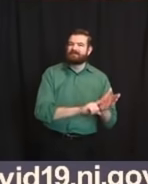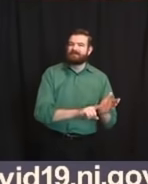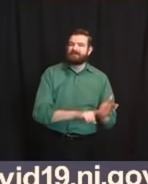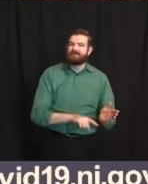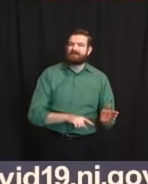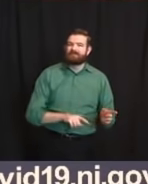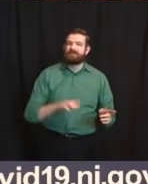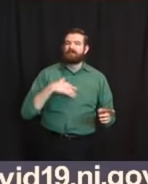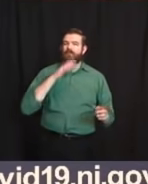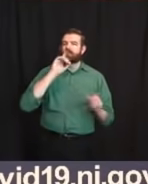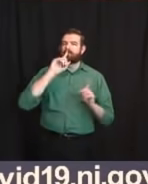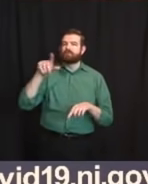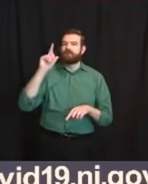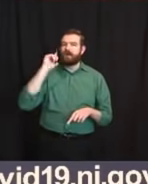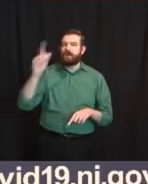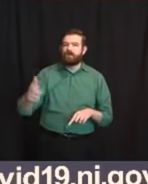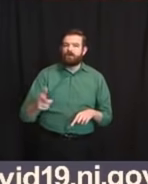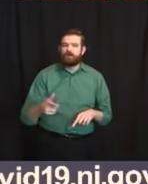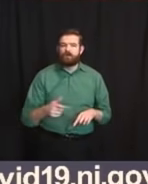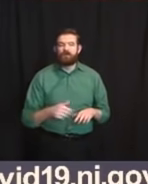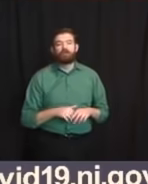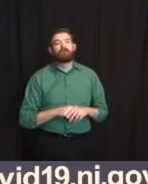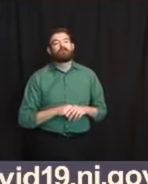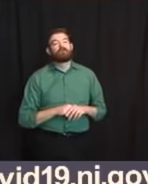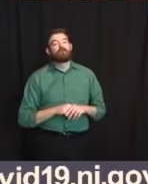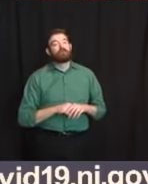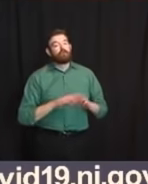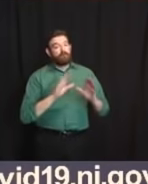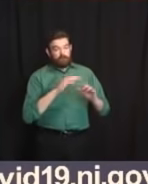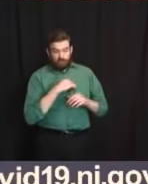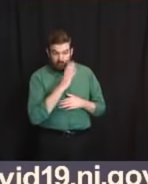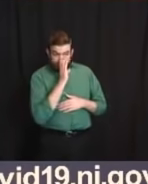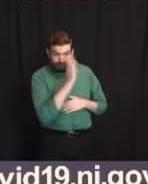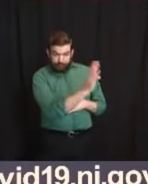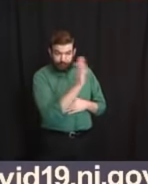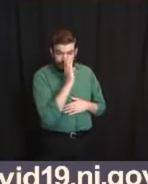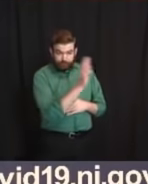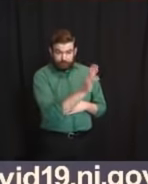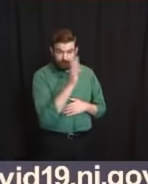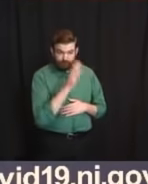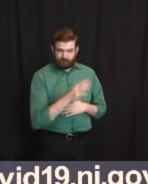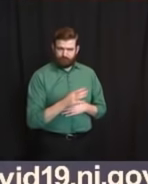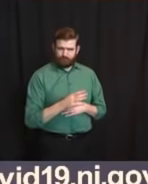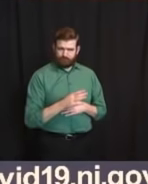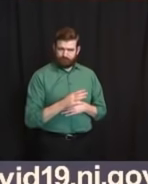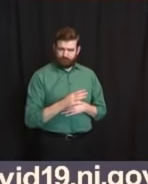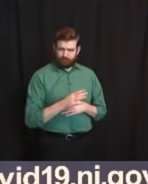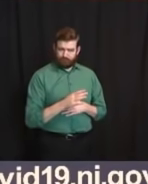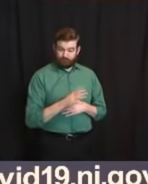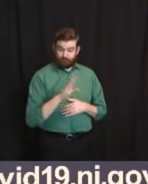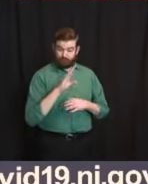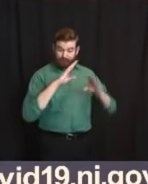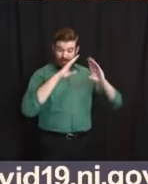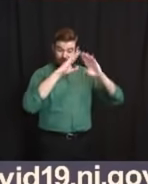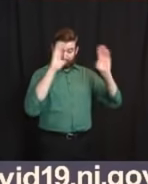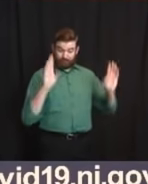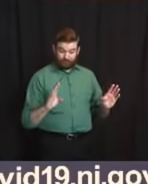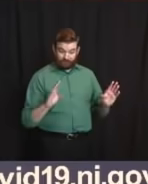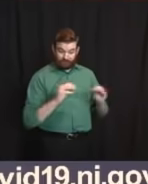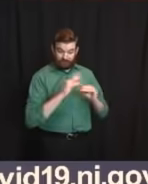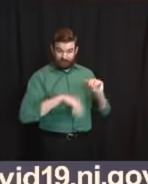say, this is me to you, as an individual thought, that gives me concern. I have to say, it gives me some